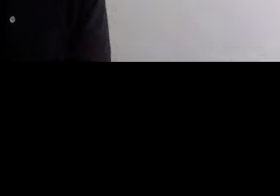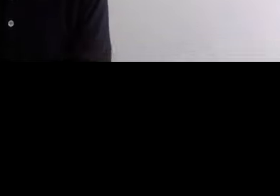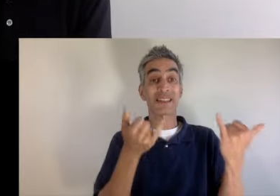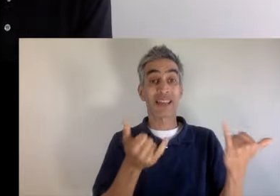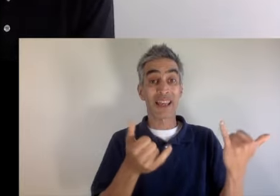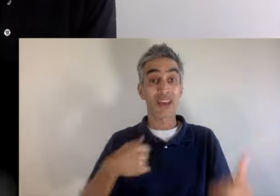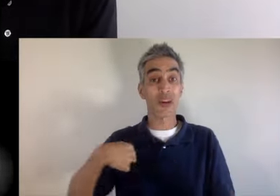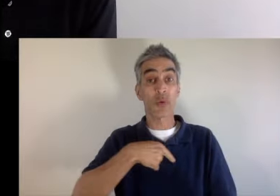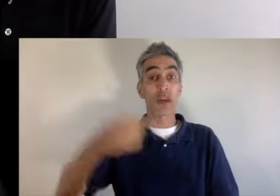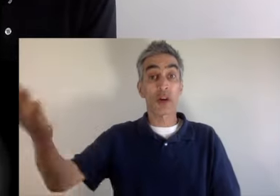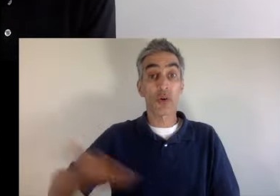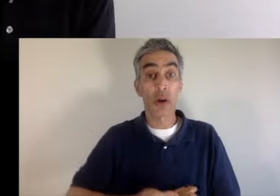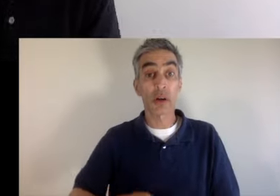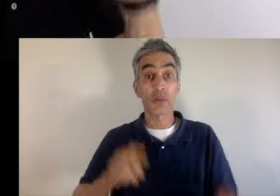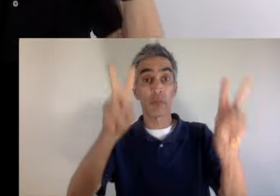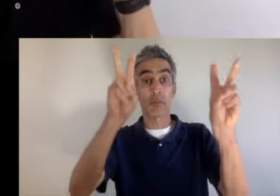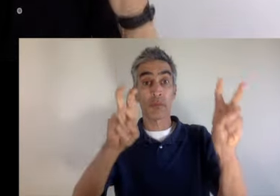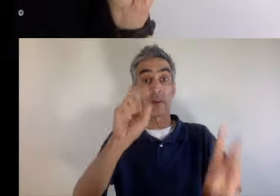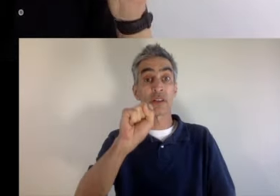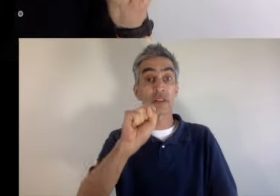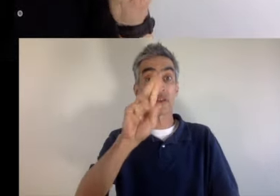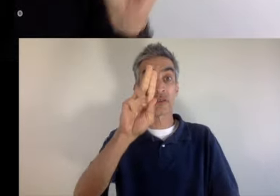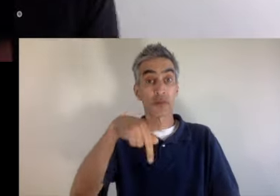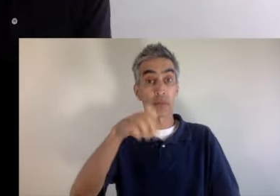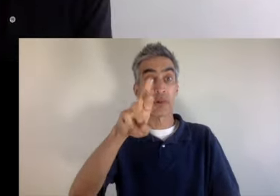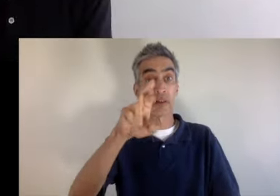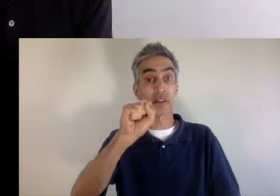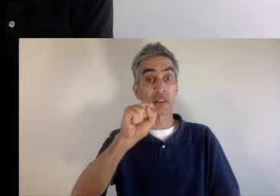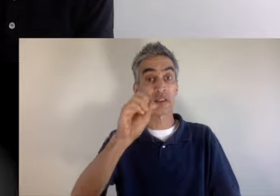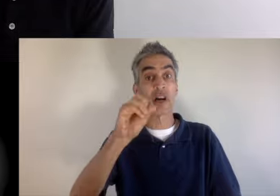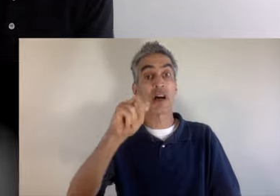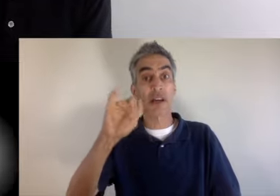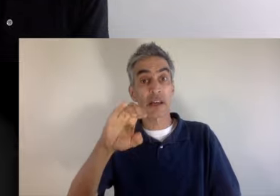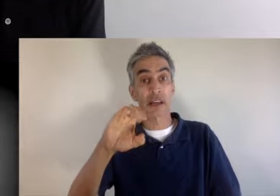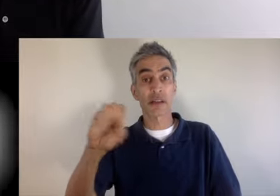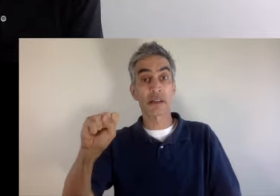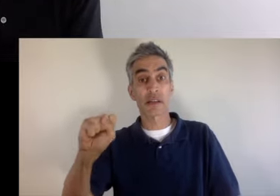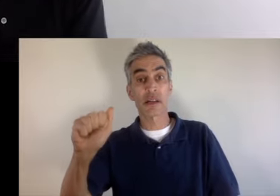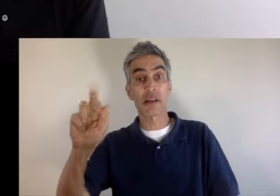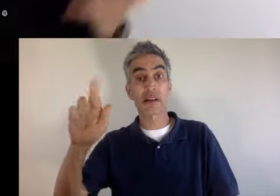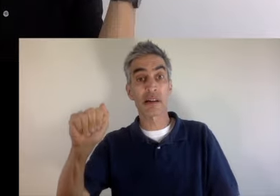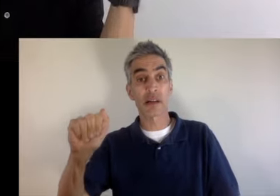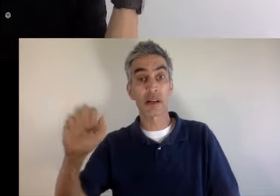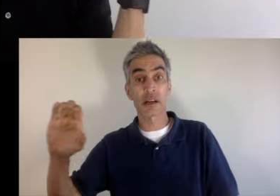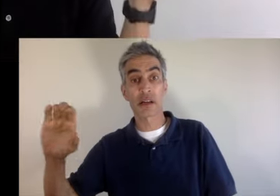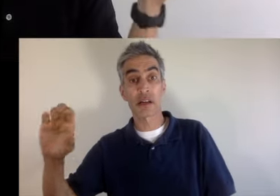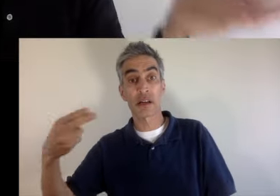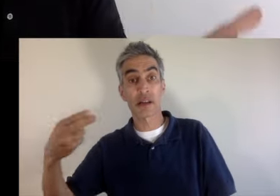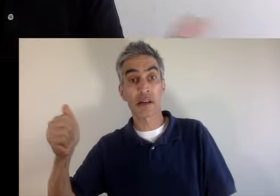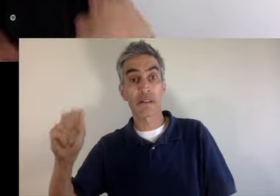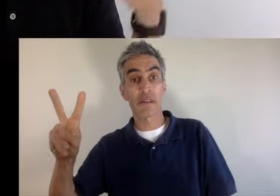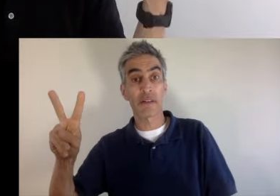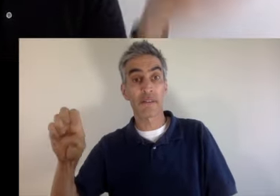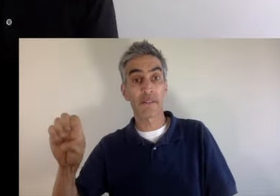Okay, we are here today with supersonic Sara Chavez, and